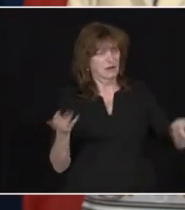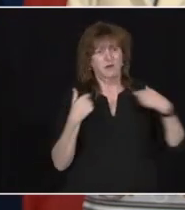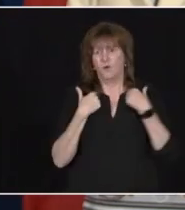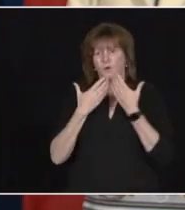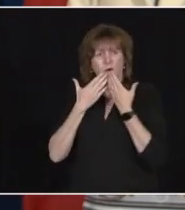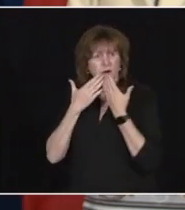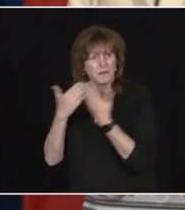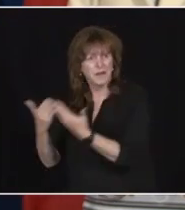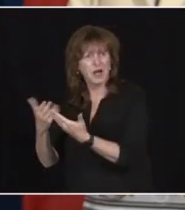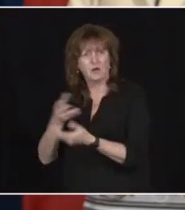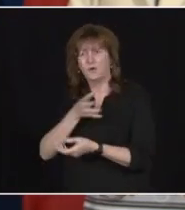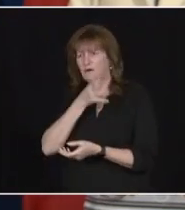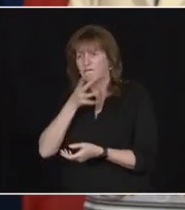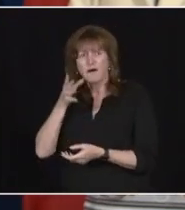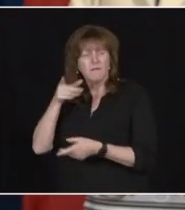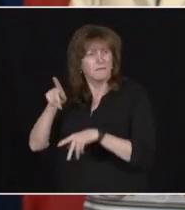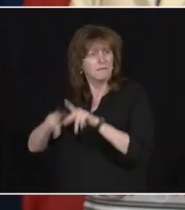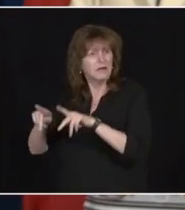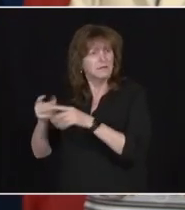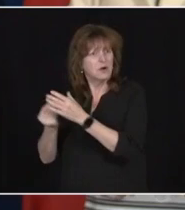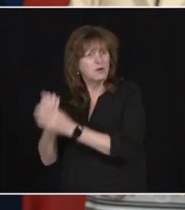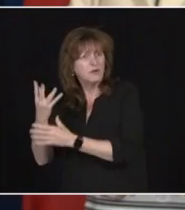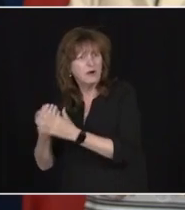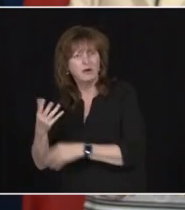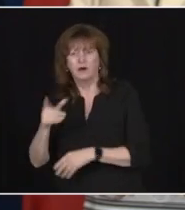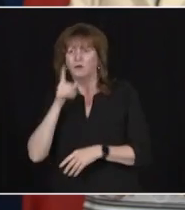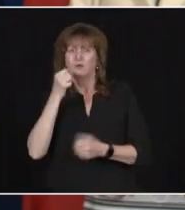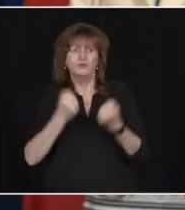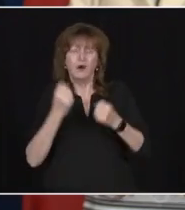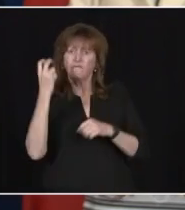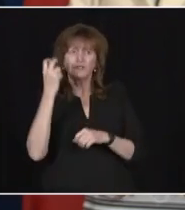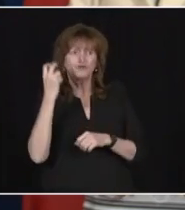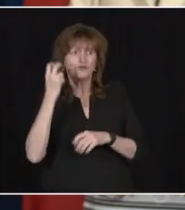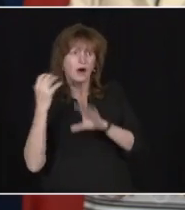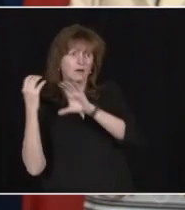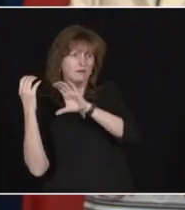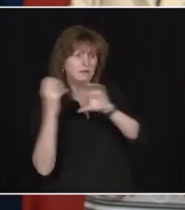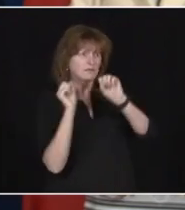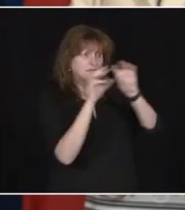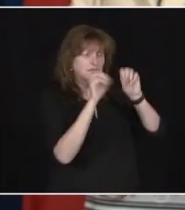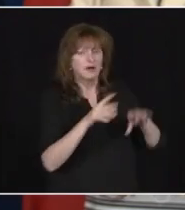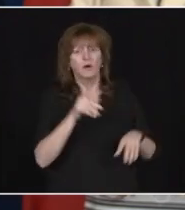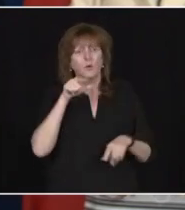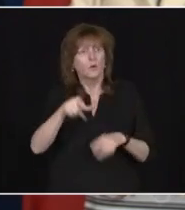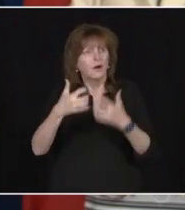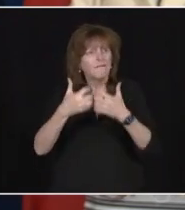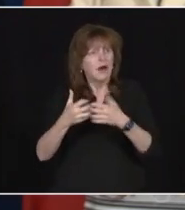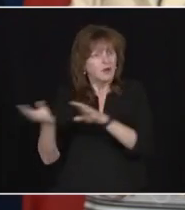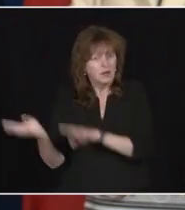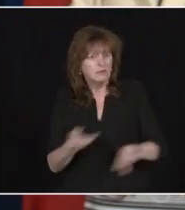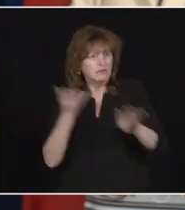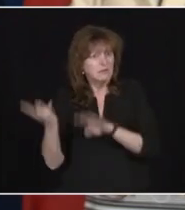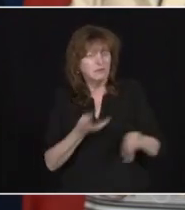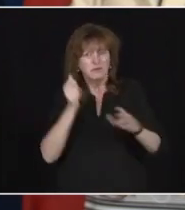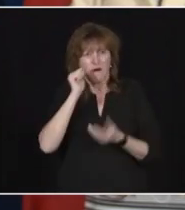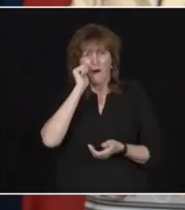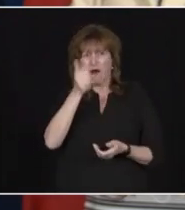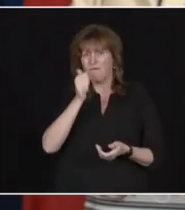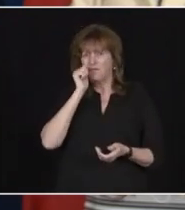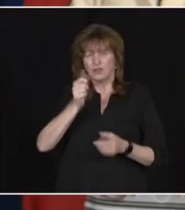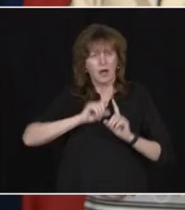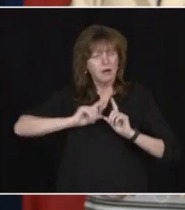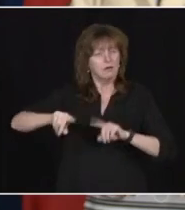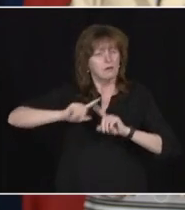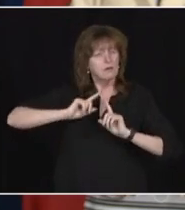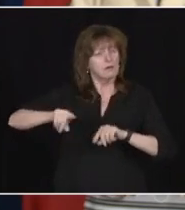of Ontarians who've clocked into work each day during this crisis, making sacrifices to ensure food and essential